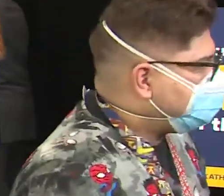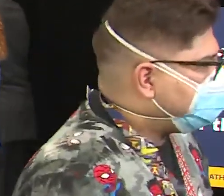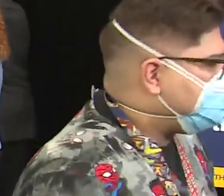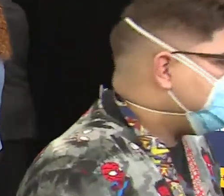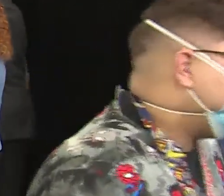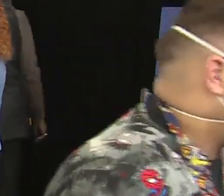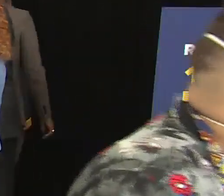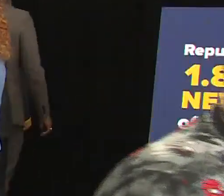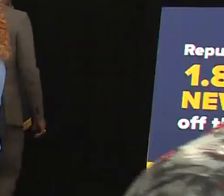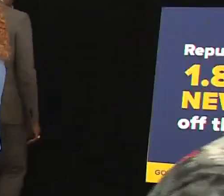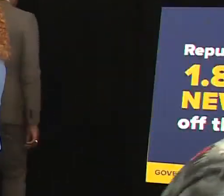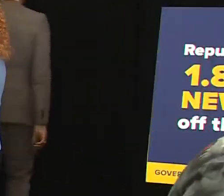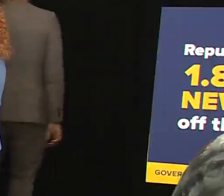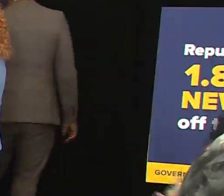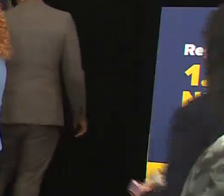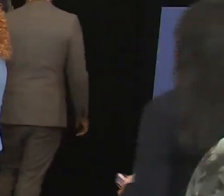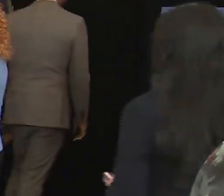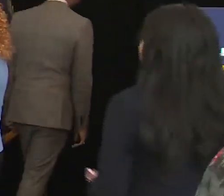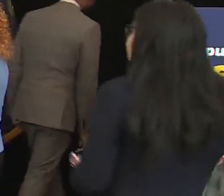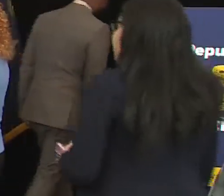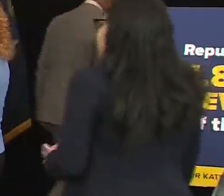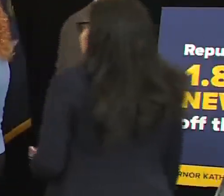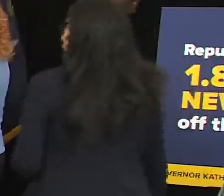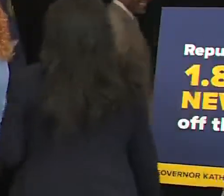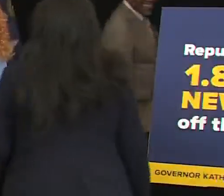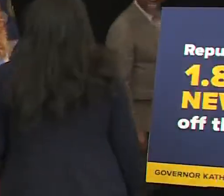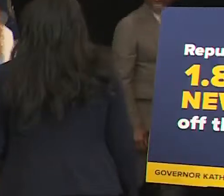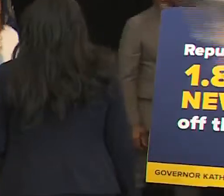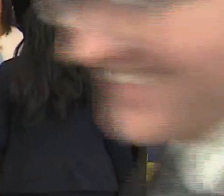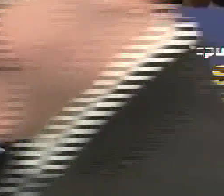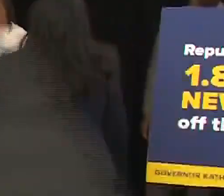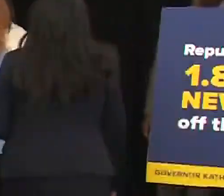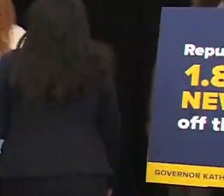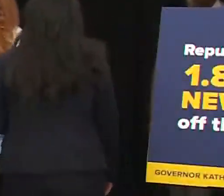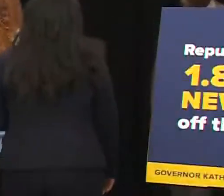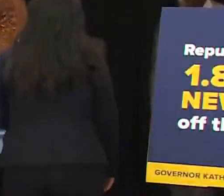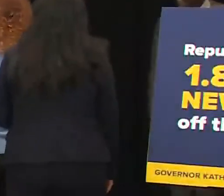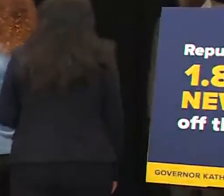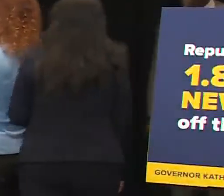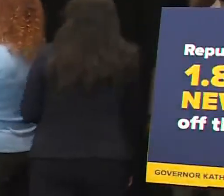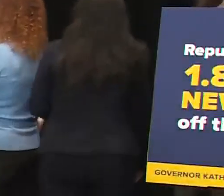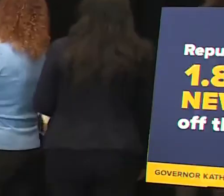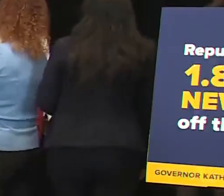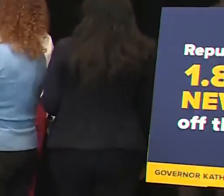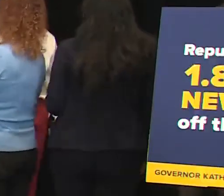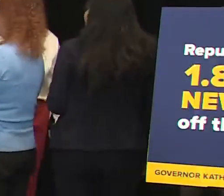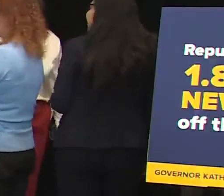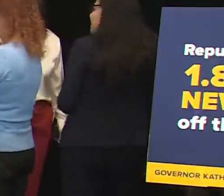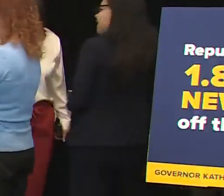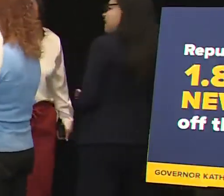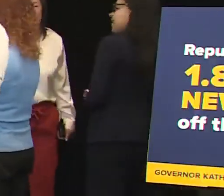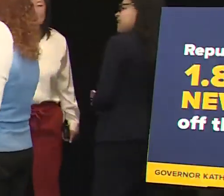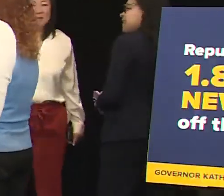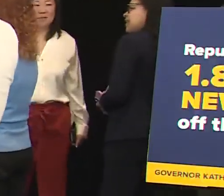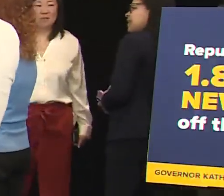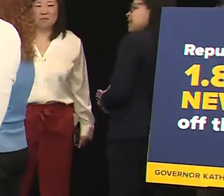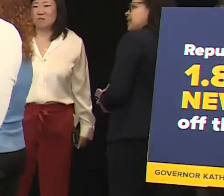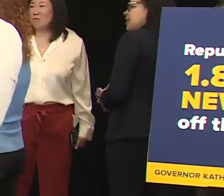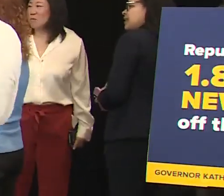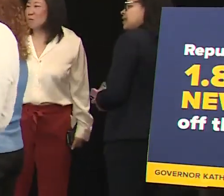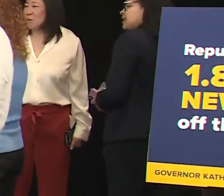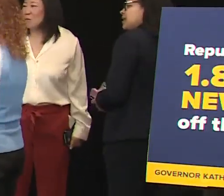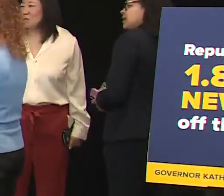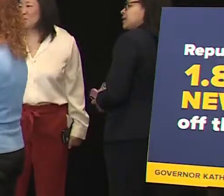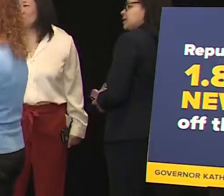Her friends are so jealous. You know how bad girls get.